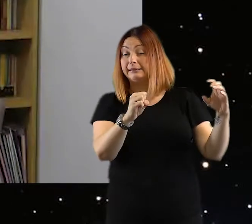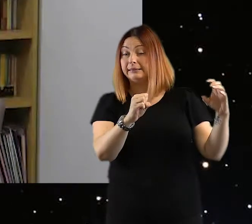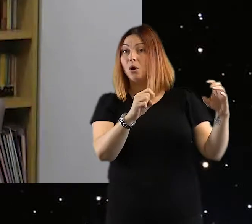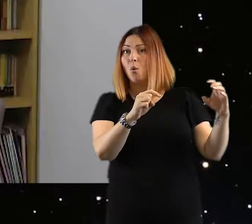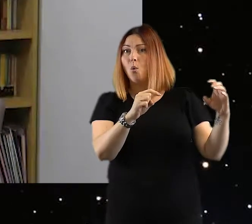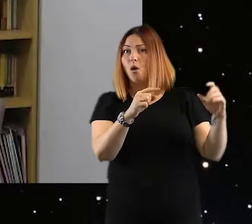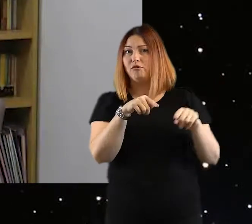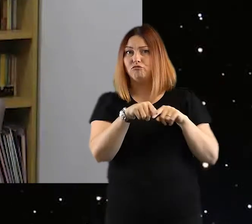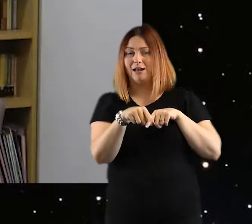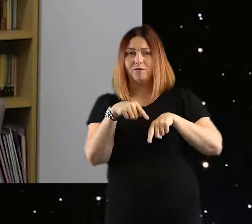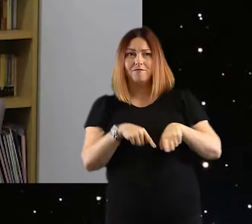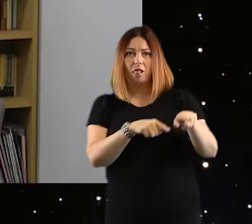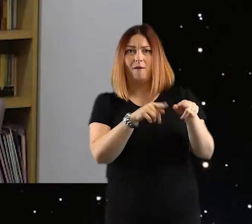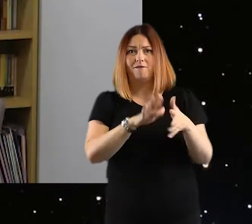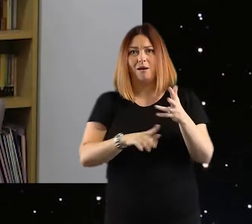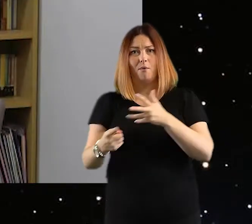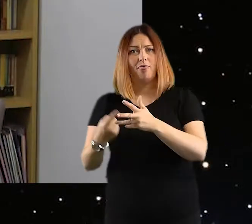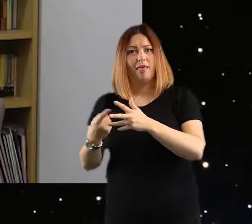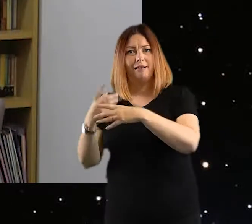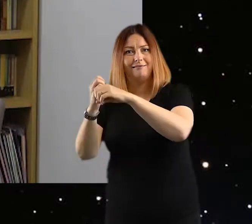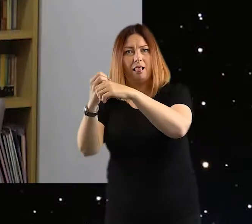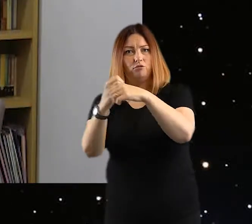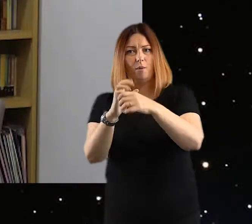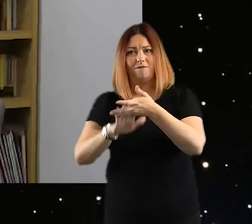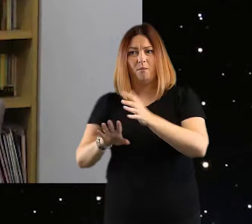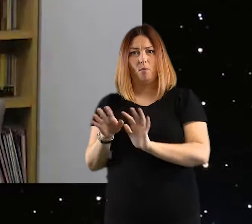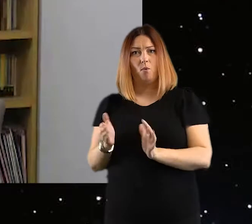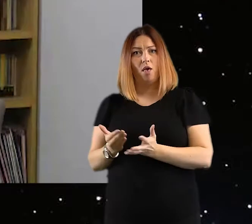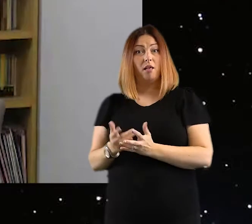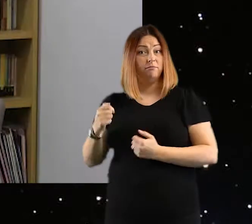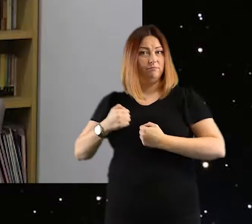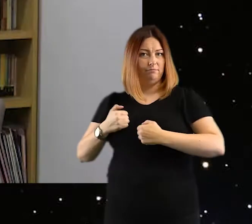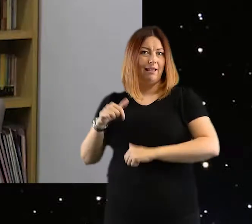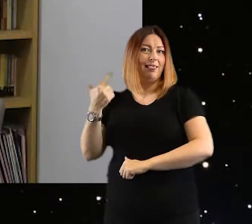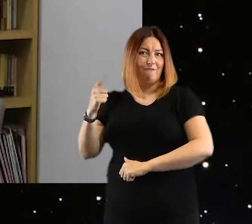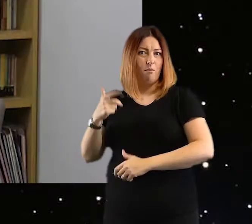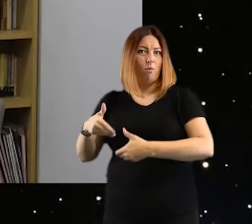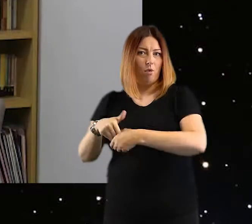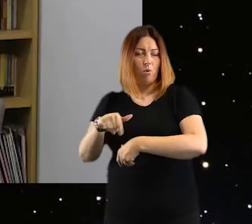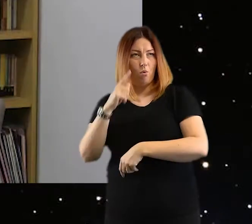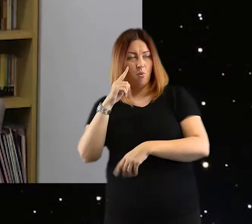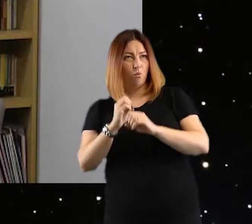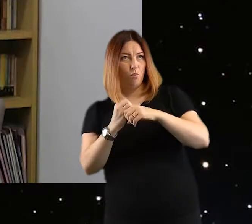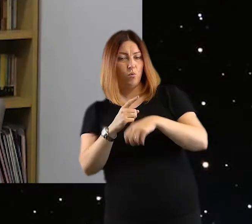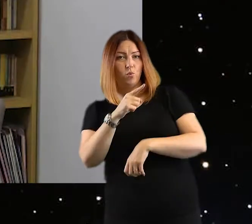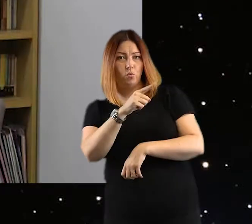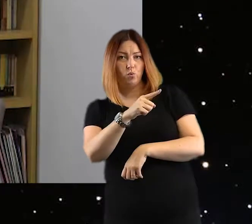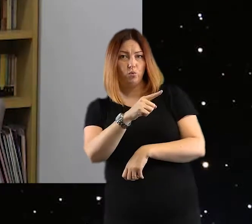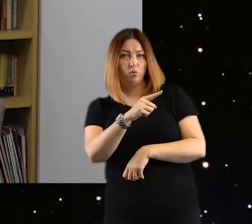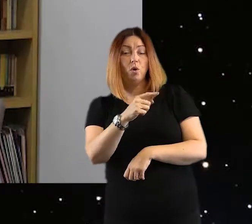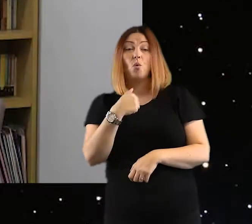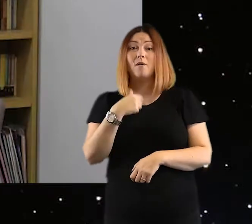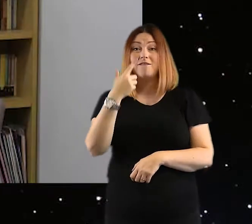been much more detailed follow-up there involving telescopes around the world, including the Liverpool Telescope. And so the big announcement this week is that it in fact